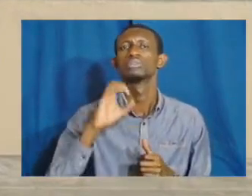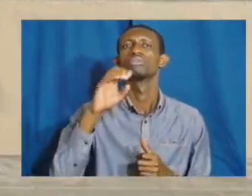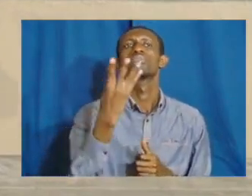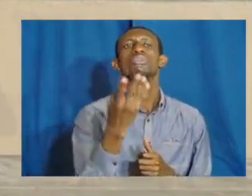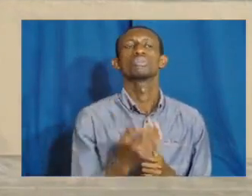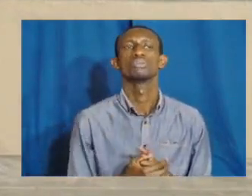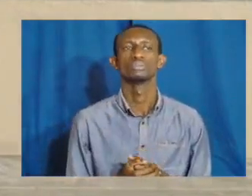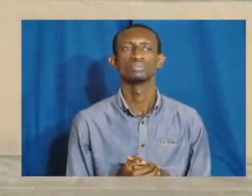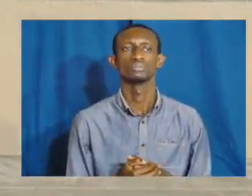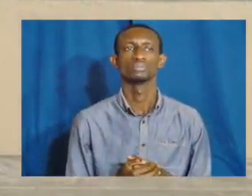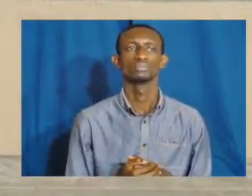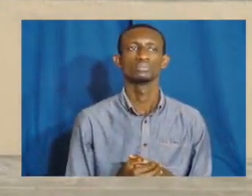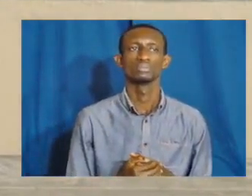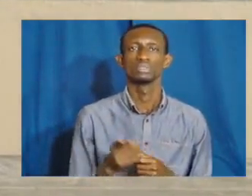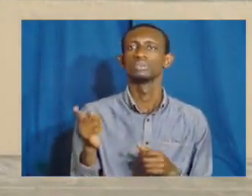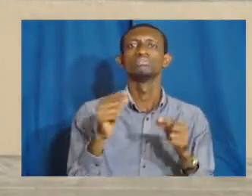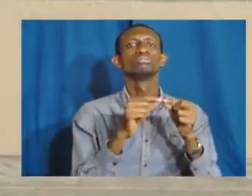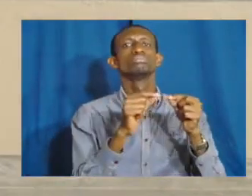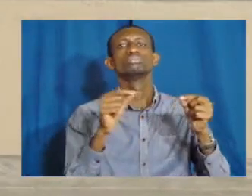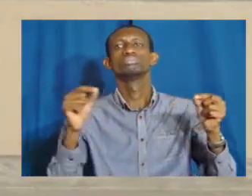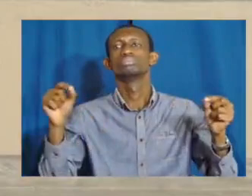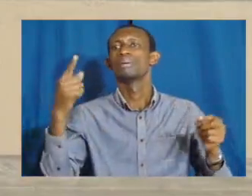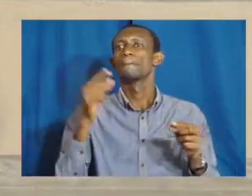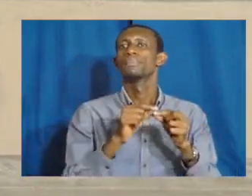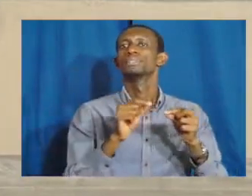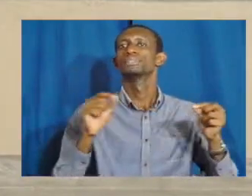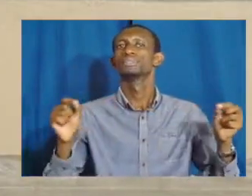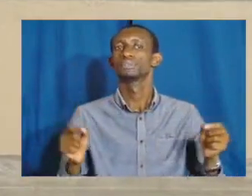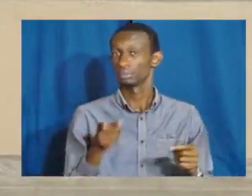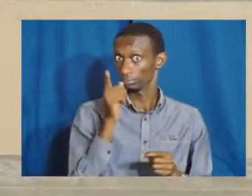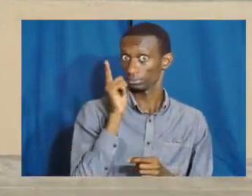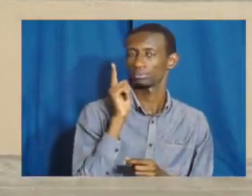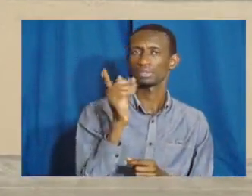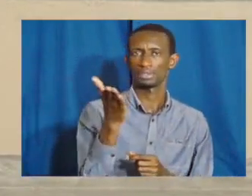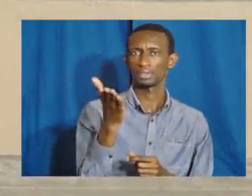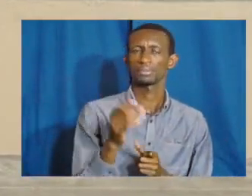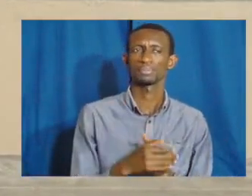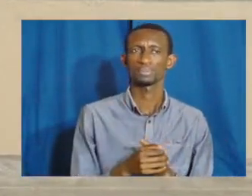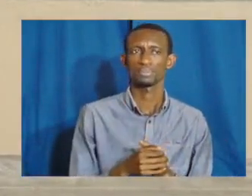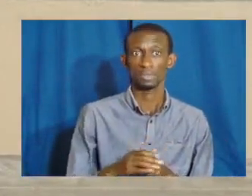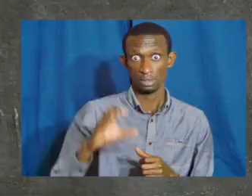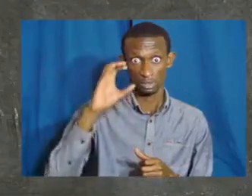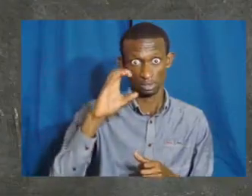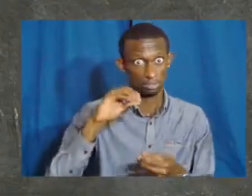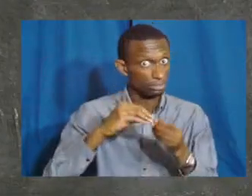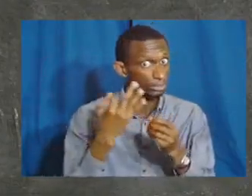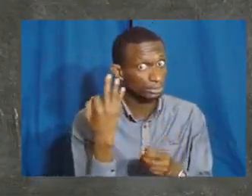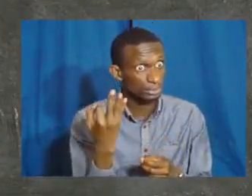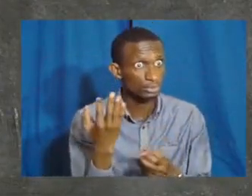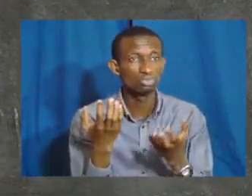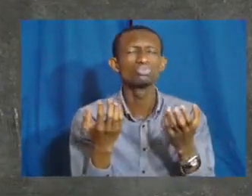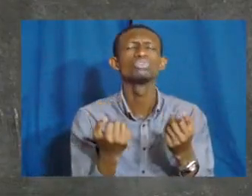number 4. So that is the longest chain. Now, on carbon number 3, we have 2